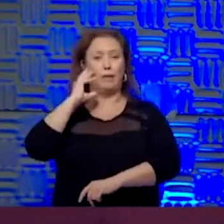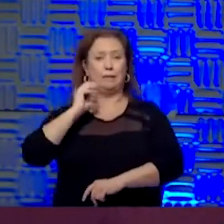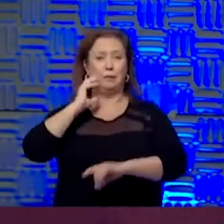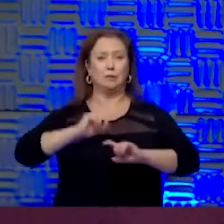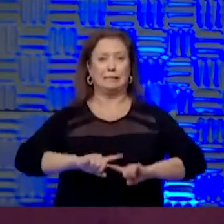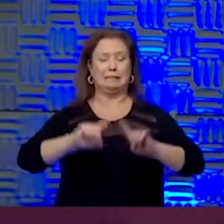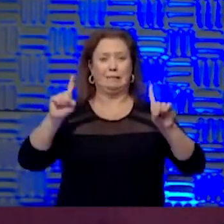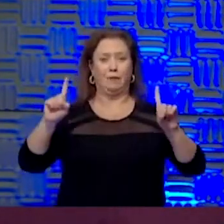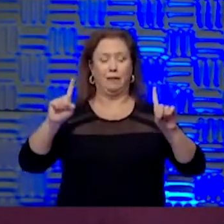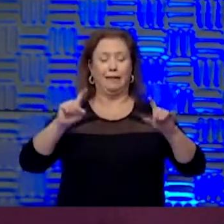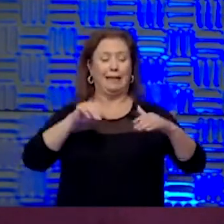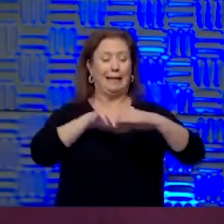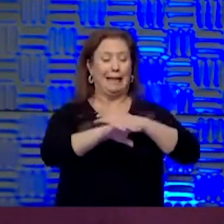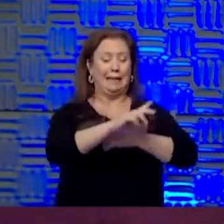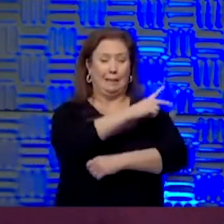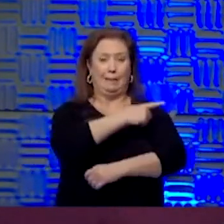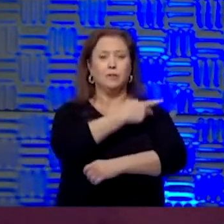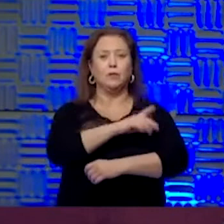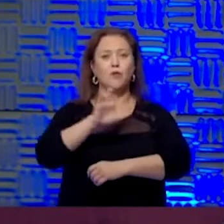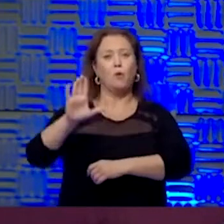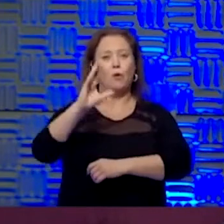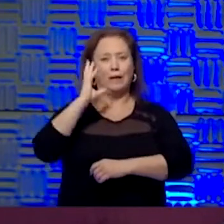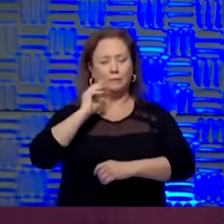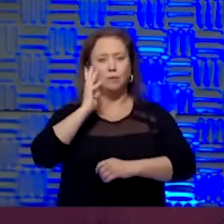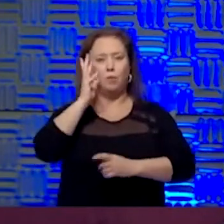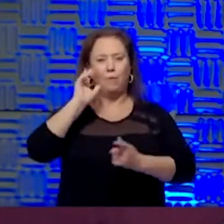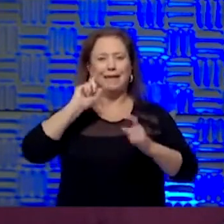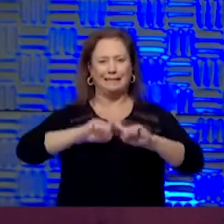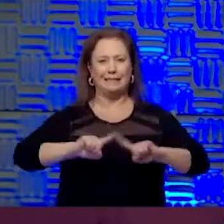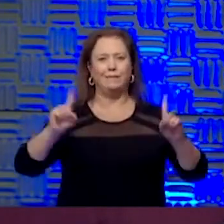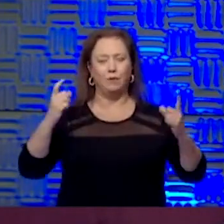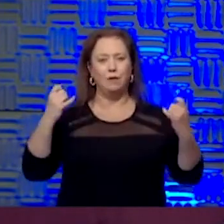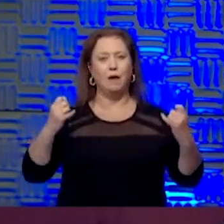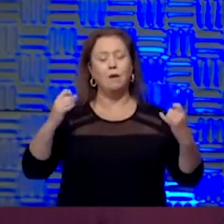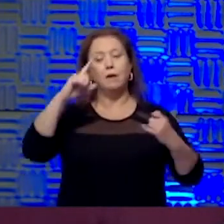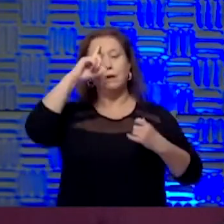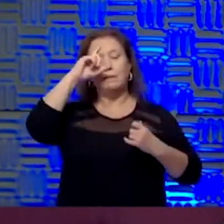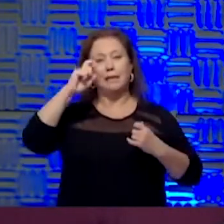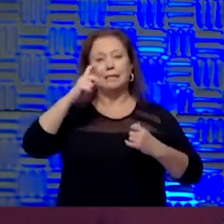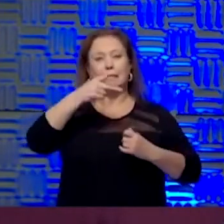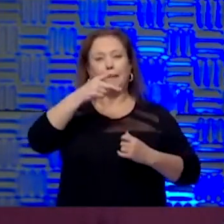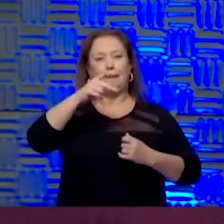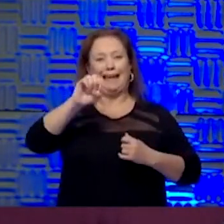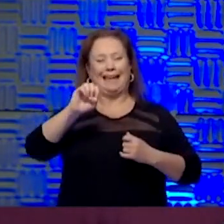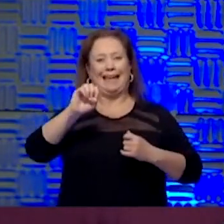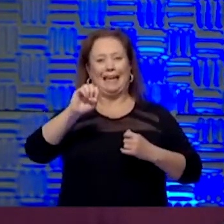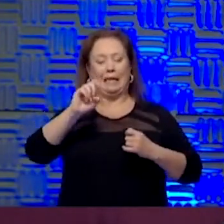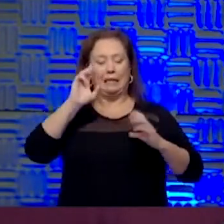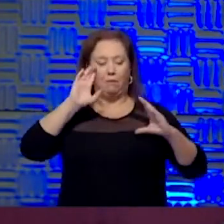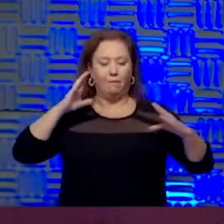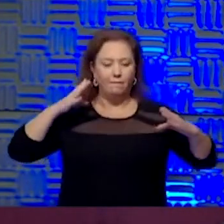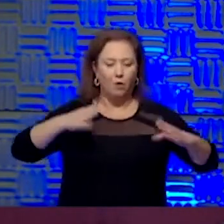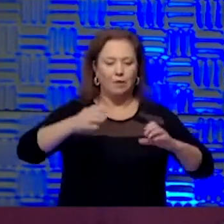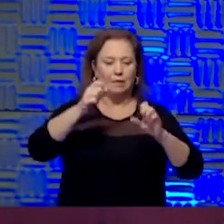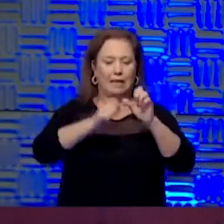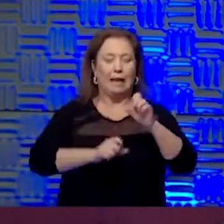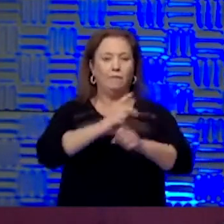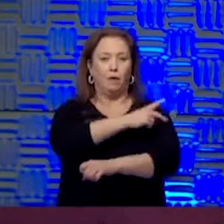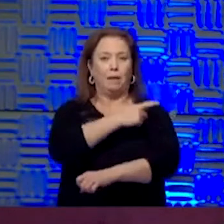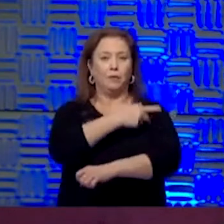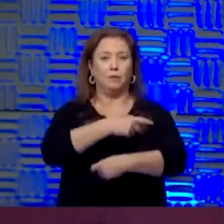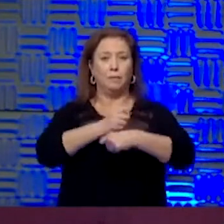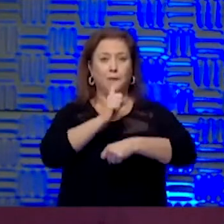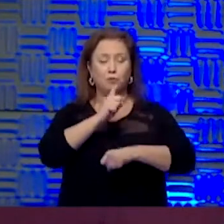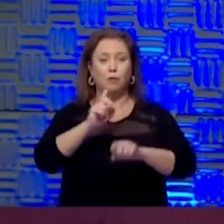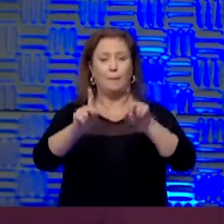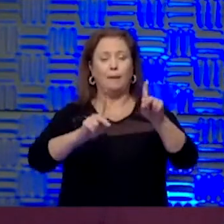before. Even as an inpatient, your experience will be much different than you've ever been before because of the amount of PPE we're devoting to each and every patient just to make sure that